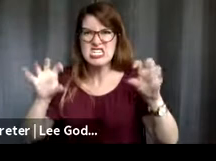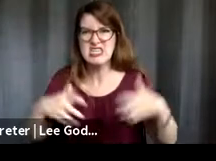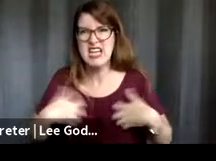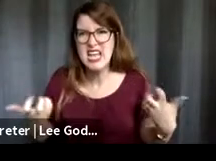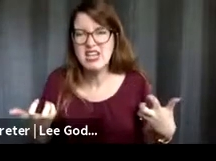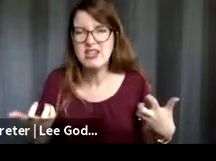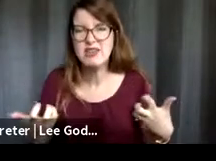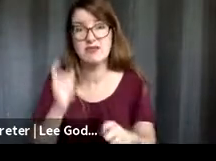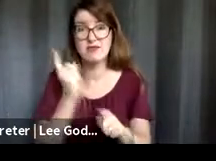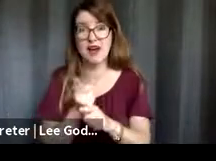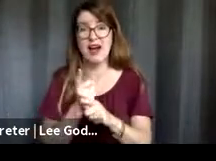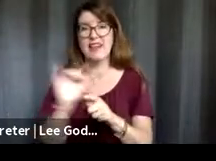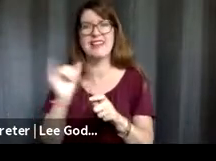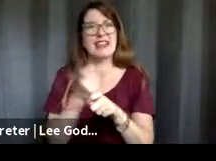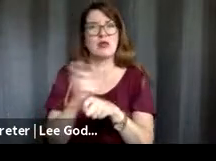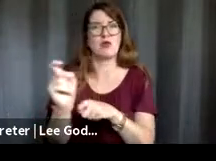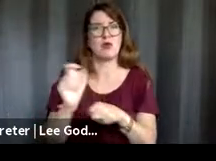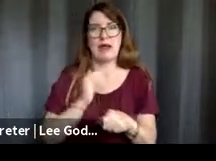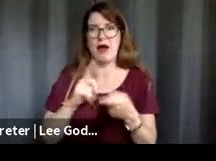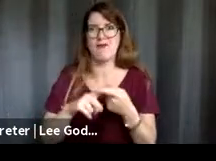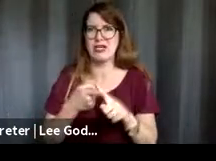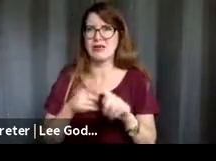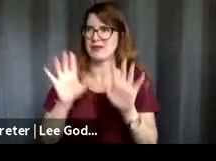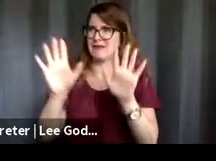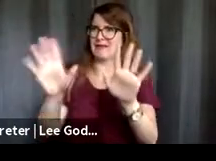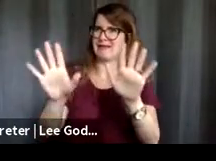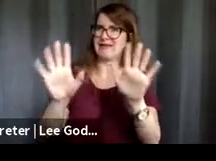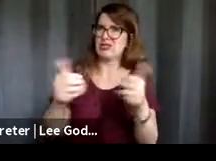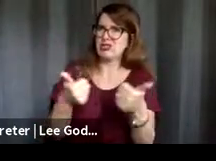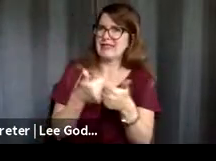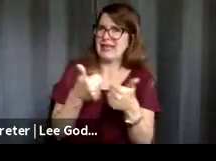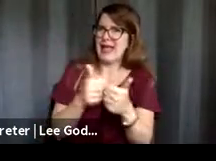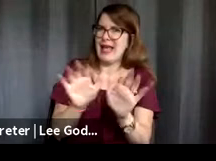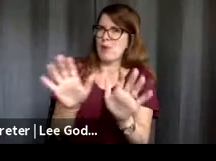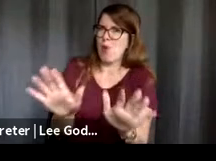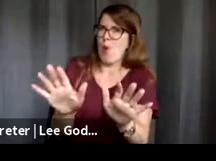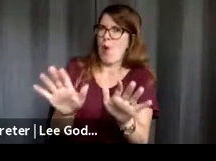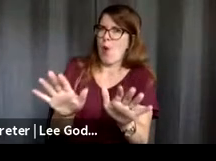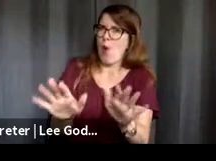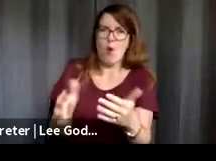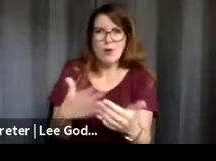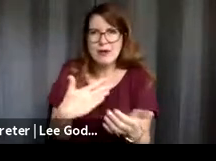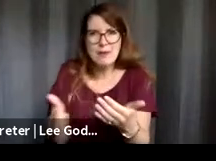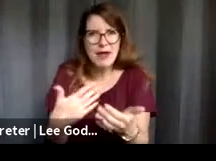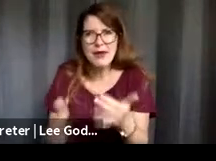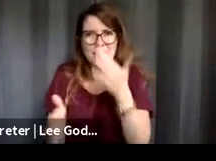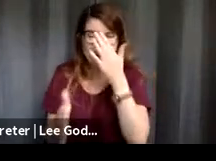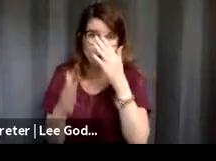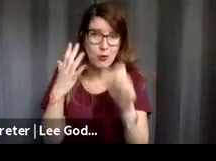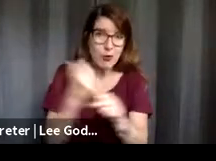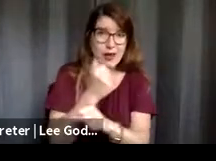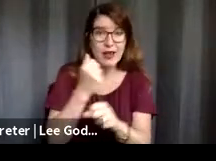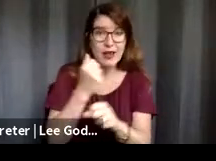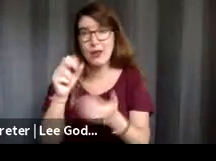and they're ruining friendships. And you go, like, it's just a game. It doesn't really matter, you know, whether you win or